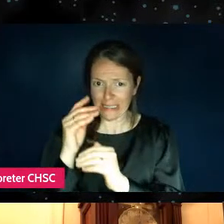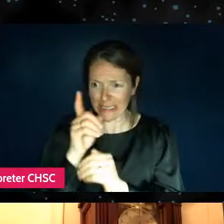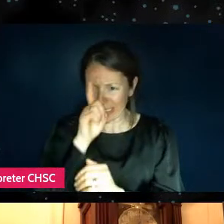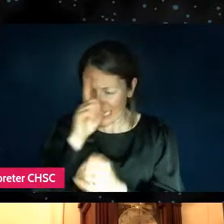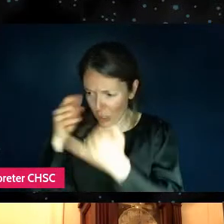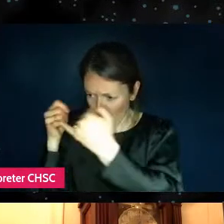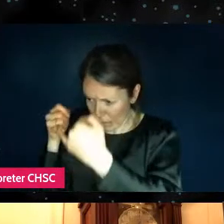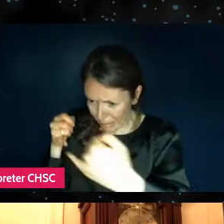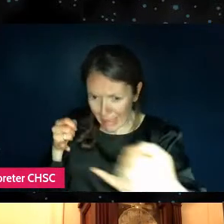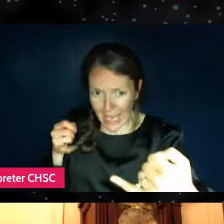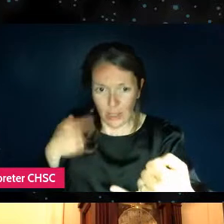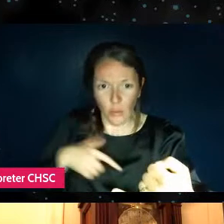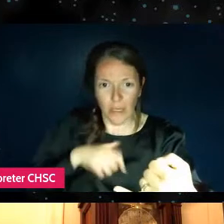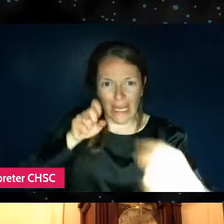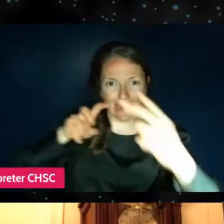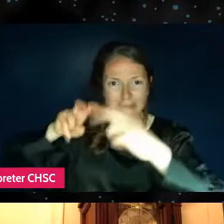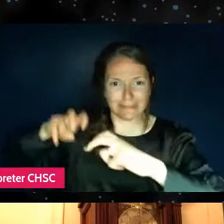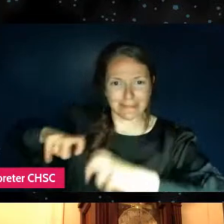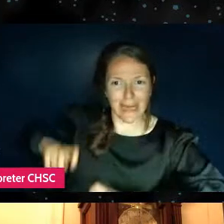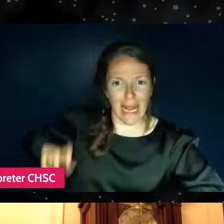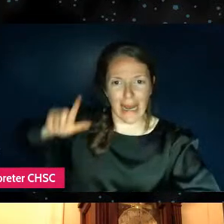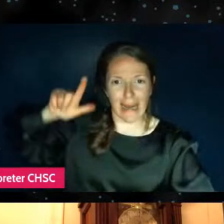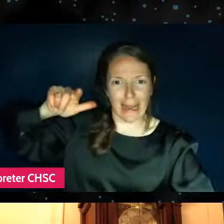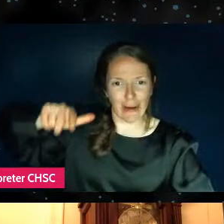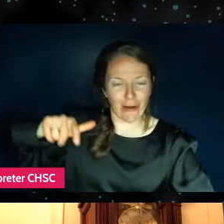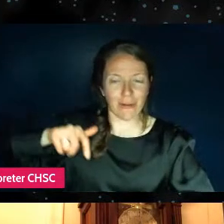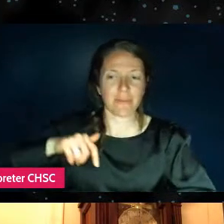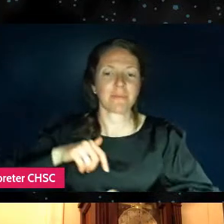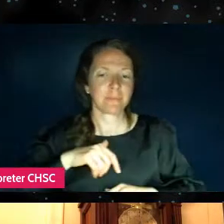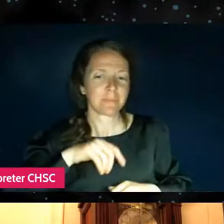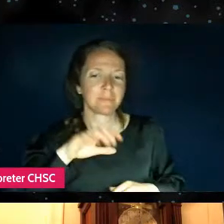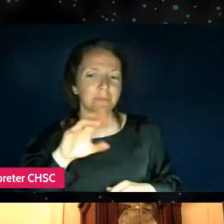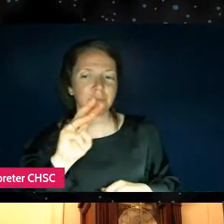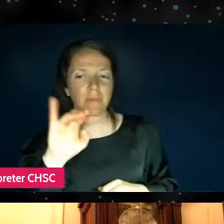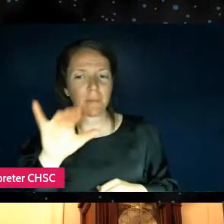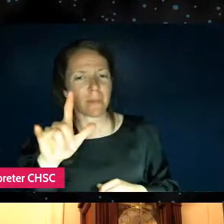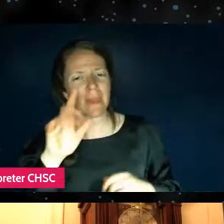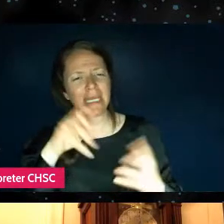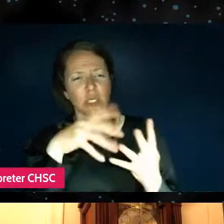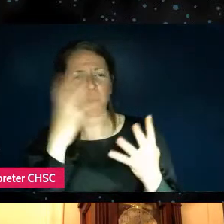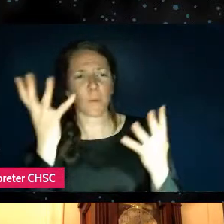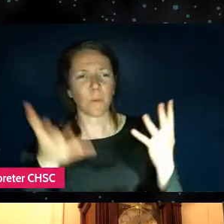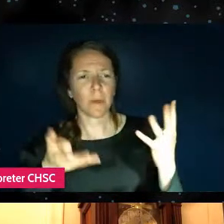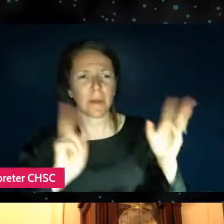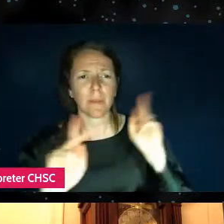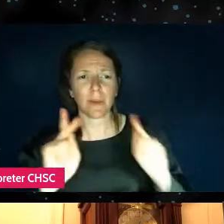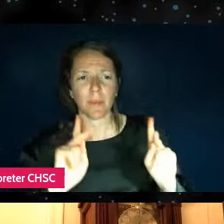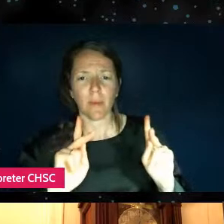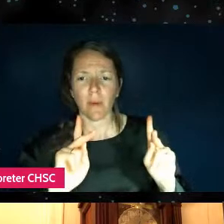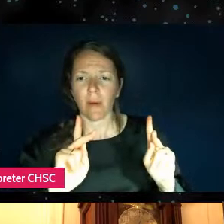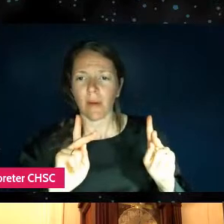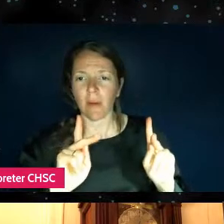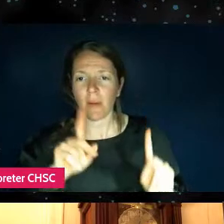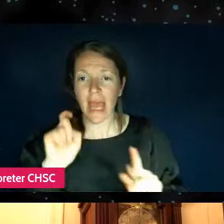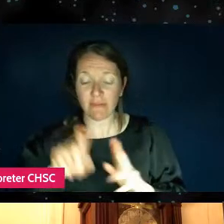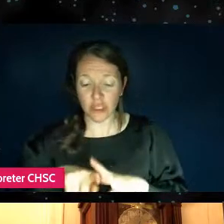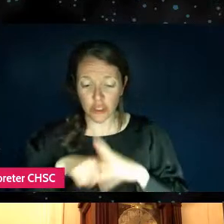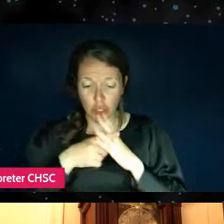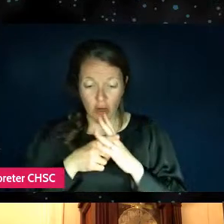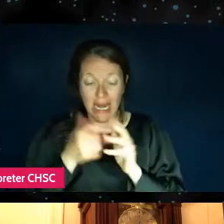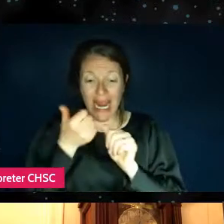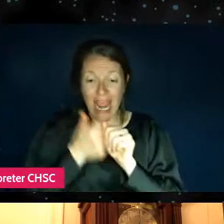afterwards. Yeah, and I think that, like, as you know, queer people, it's like having to start from square,